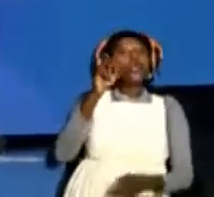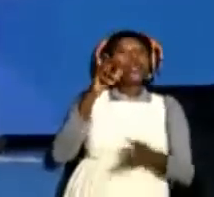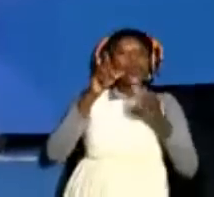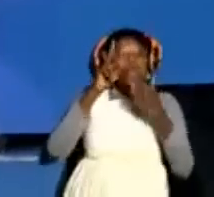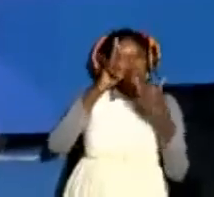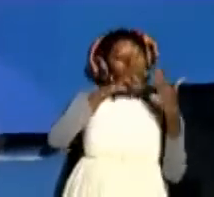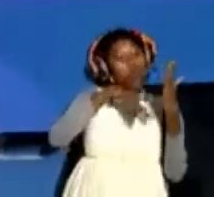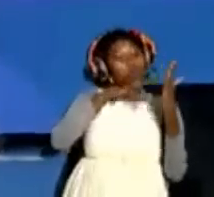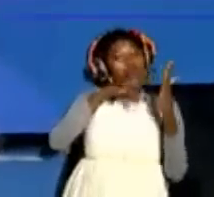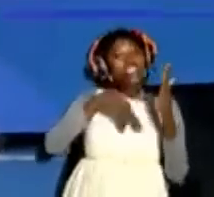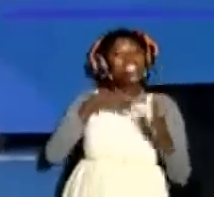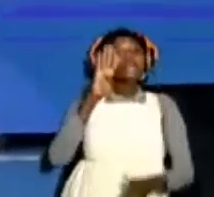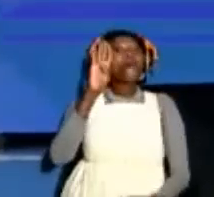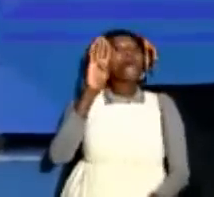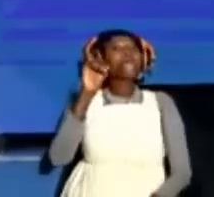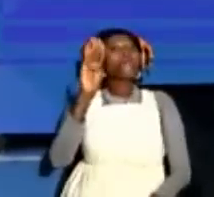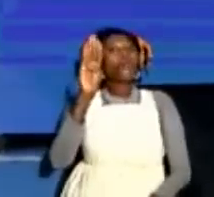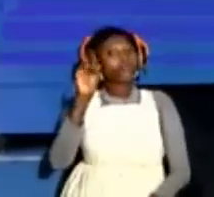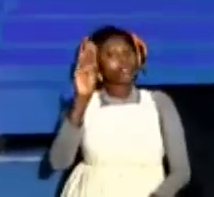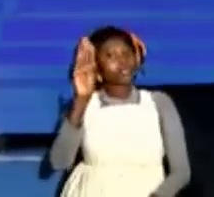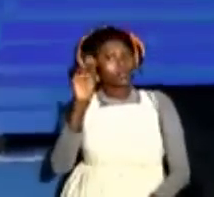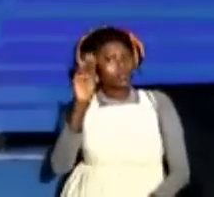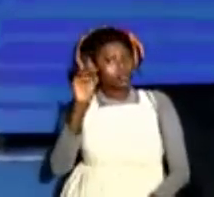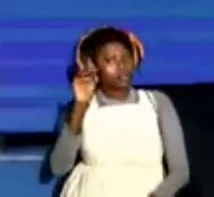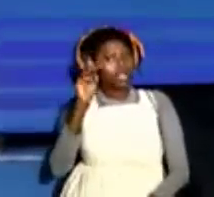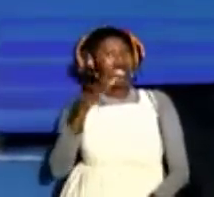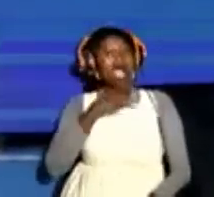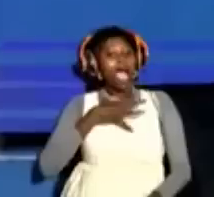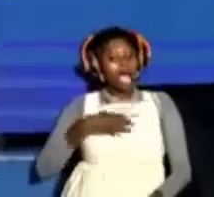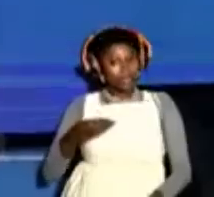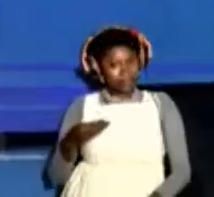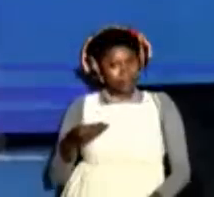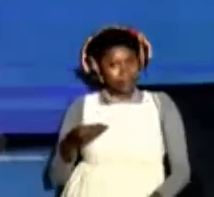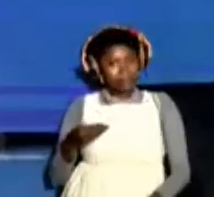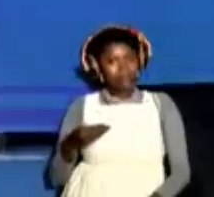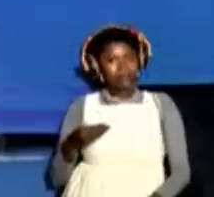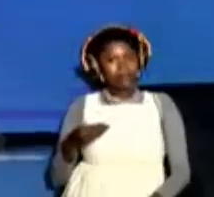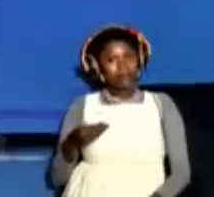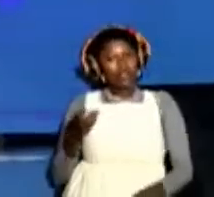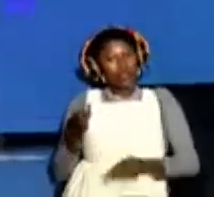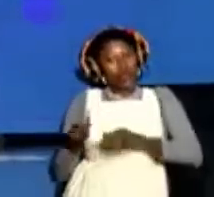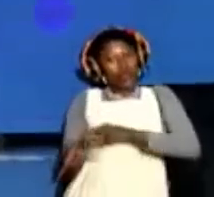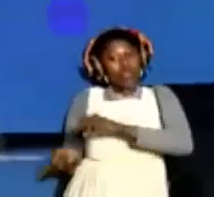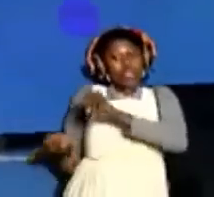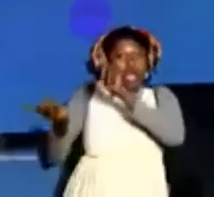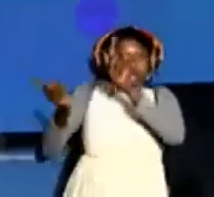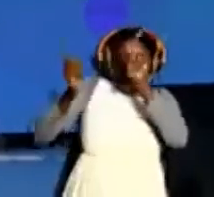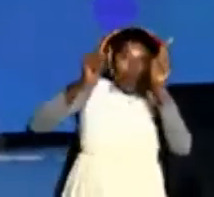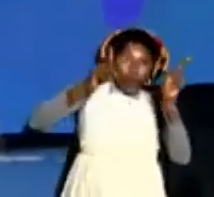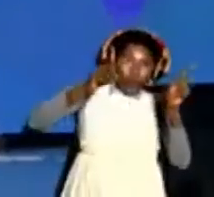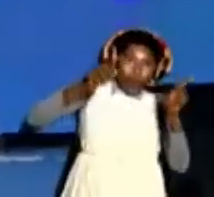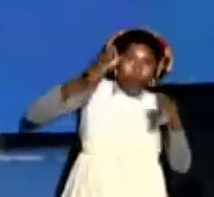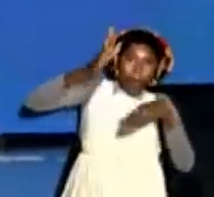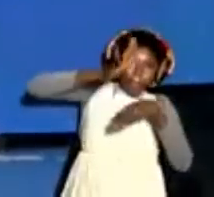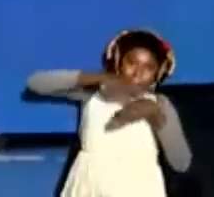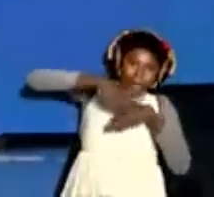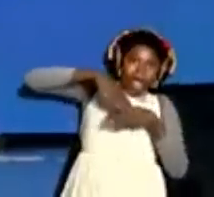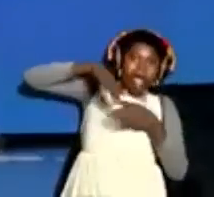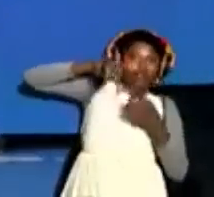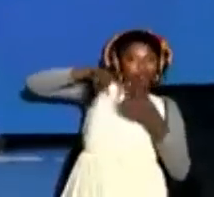We'll read from verse 14. And then we'll get as far as that